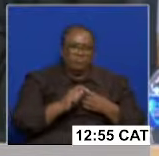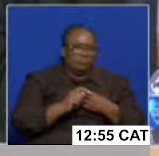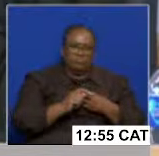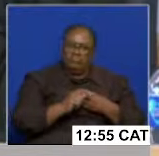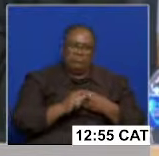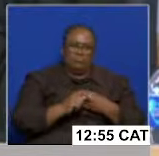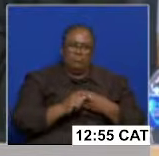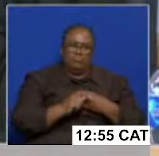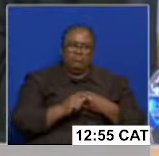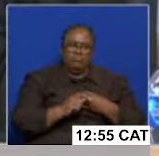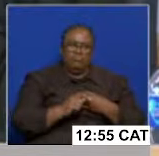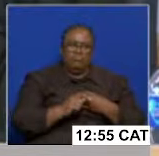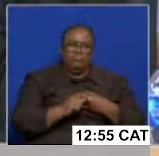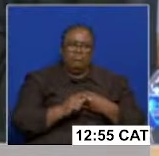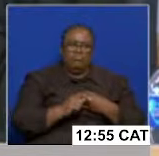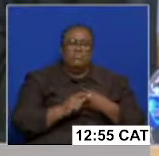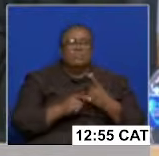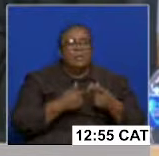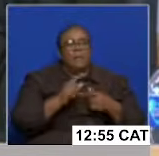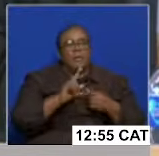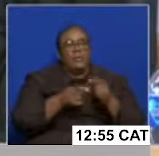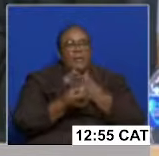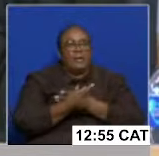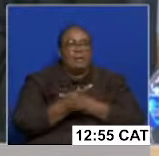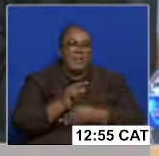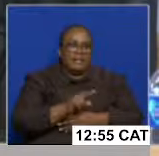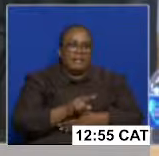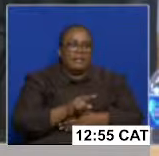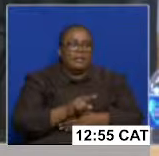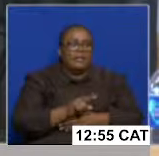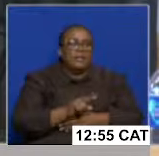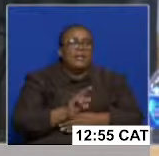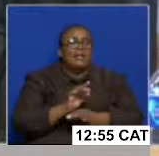what happened here and your engagements.